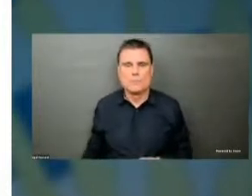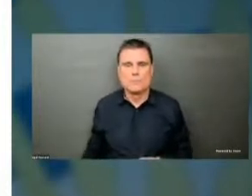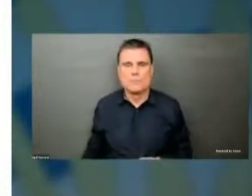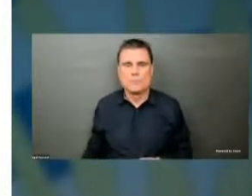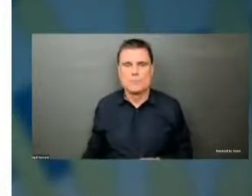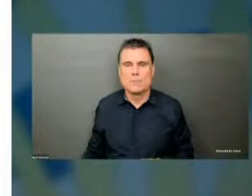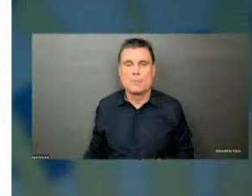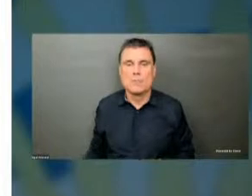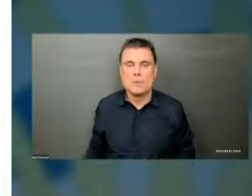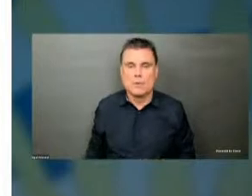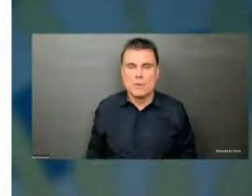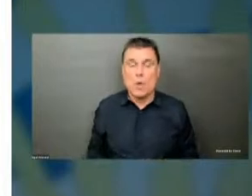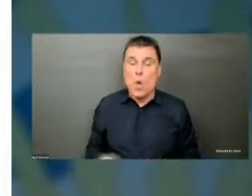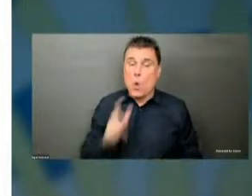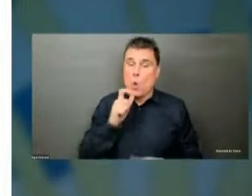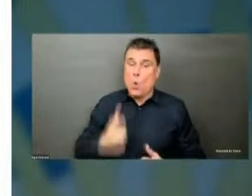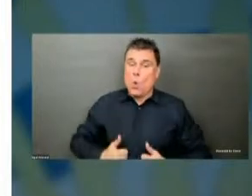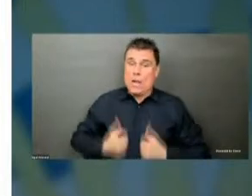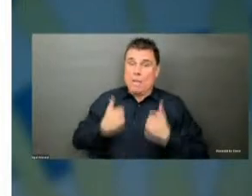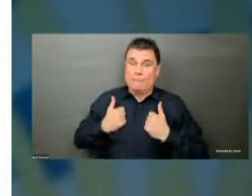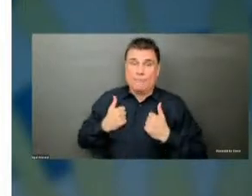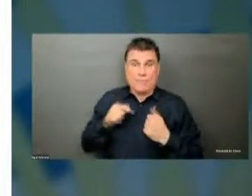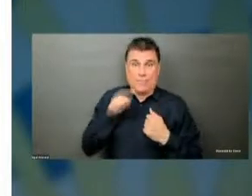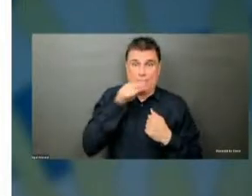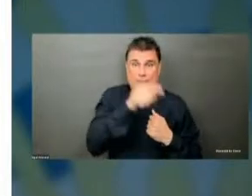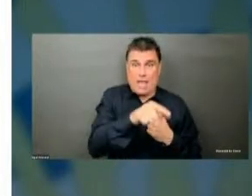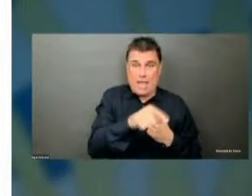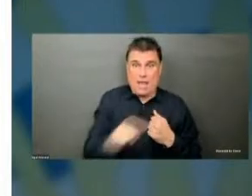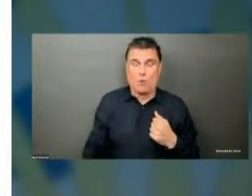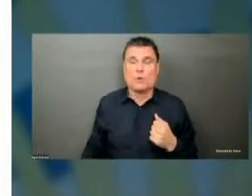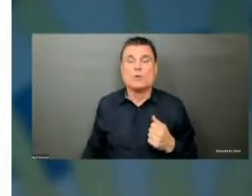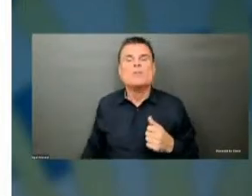residents, and this is an ongoing